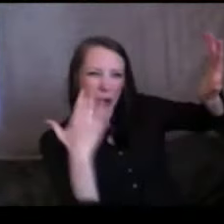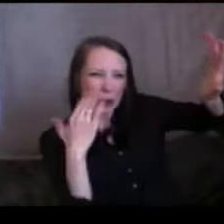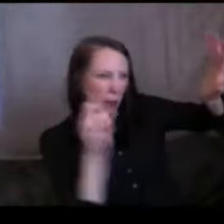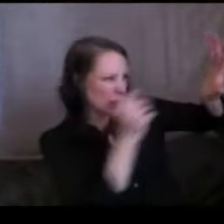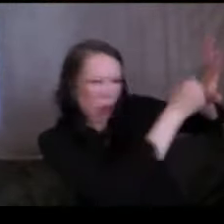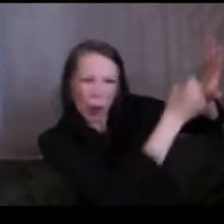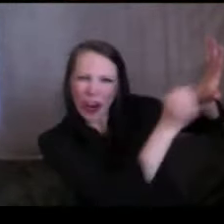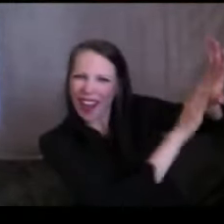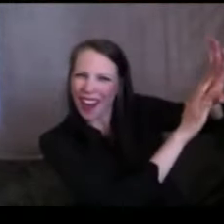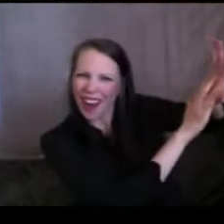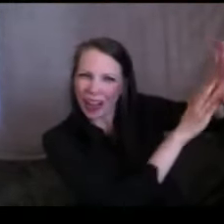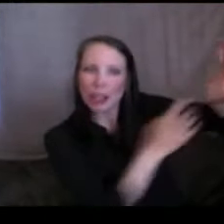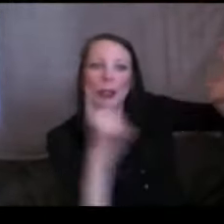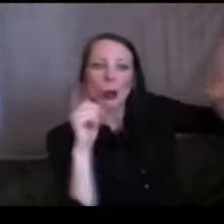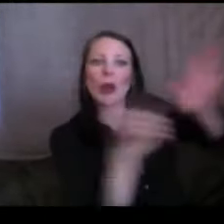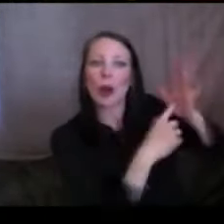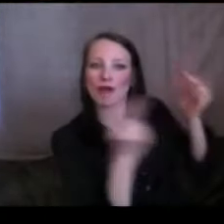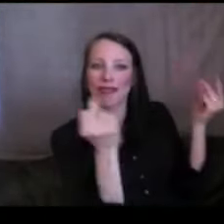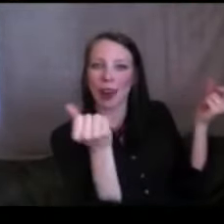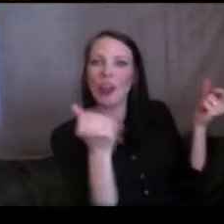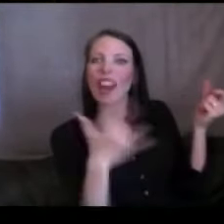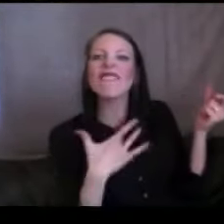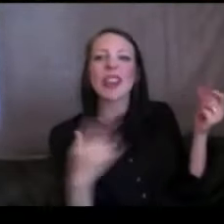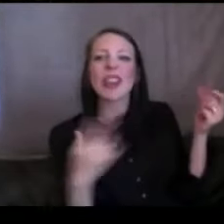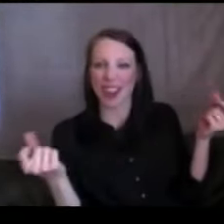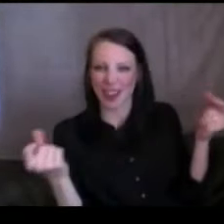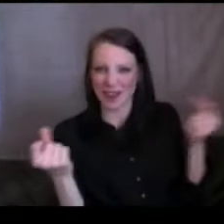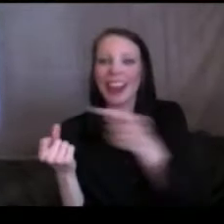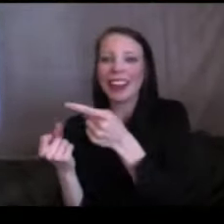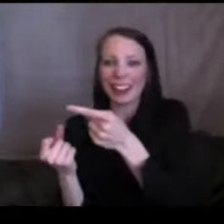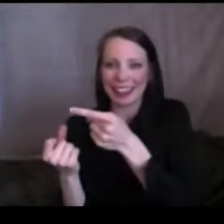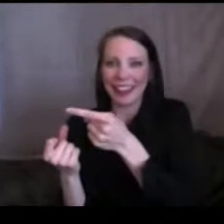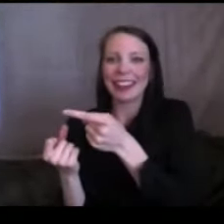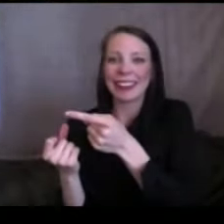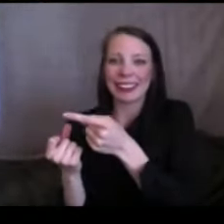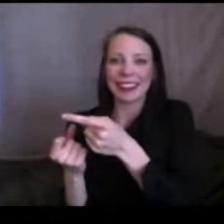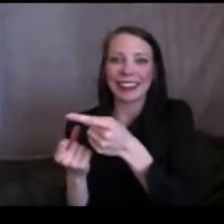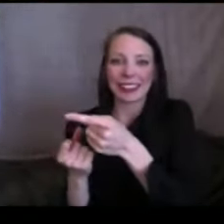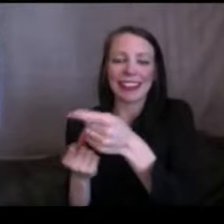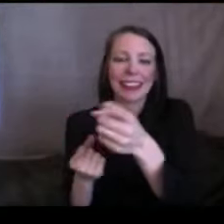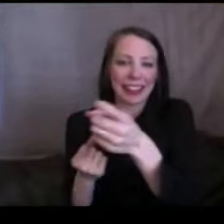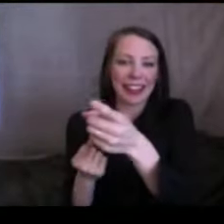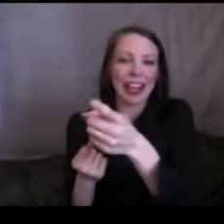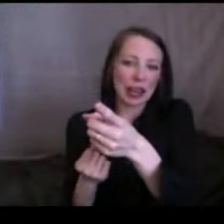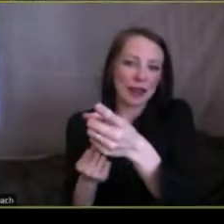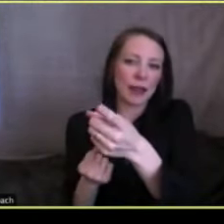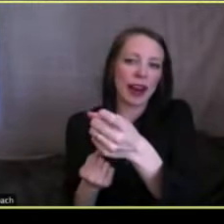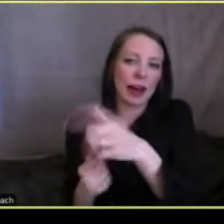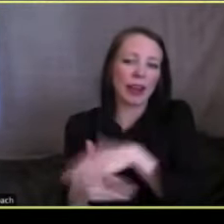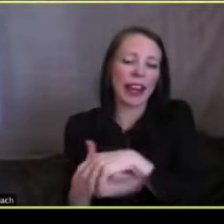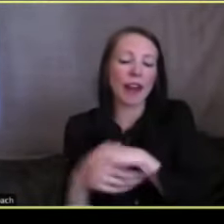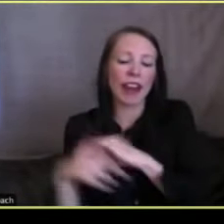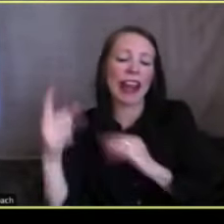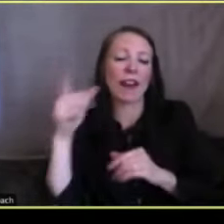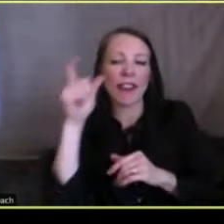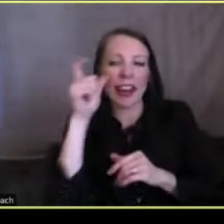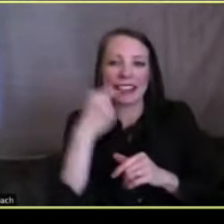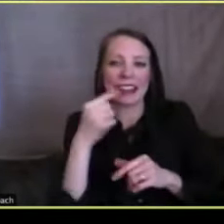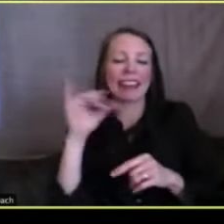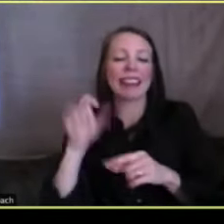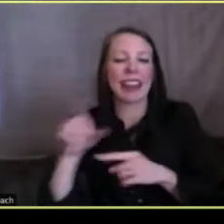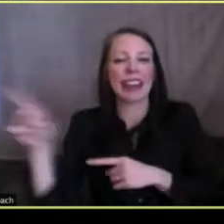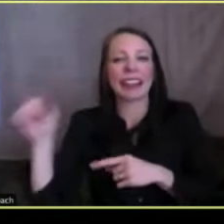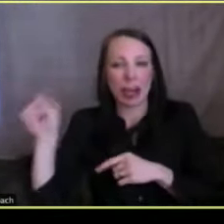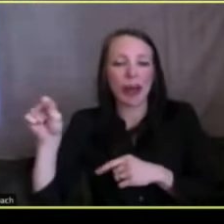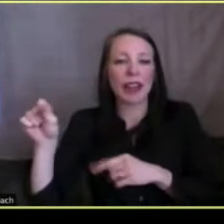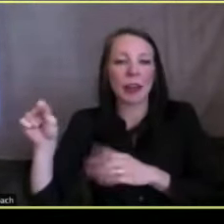but they feel it right away, and they should come over there and shut the machine down. And Arafat is